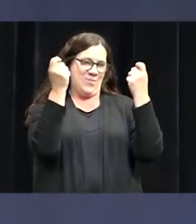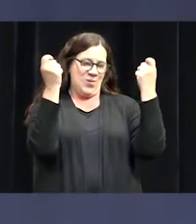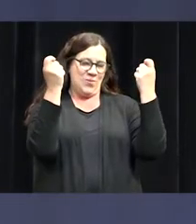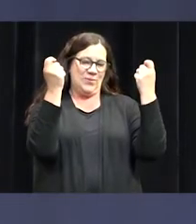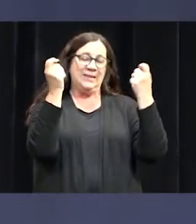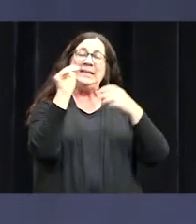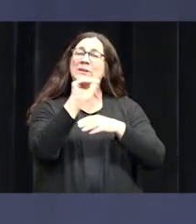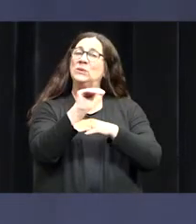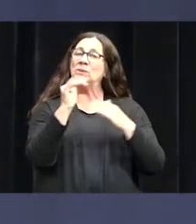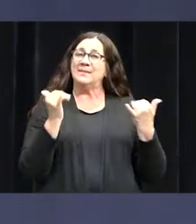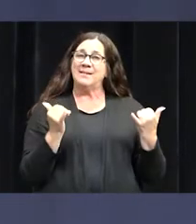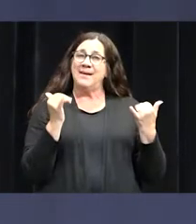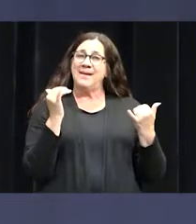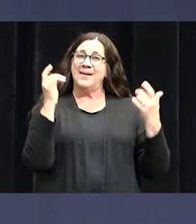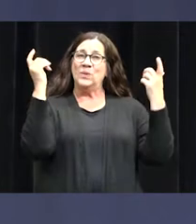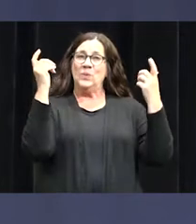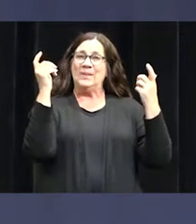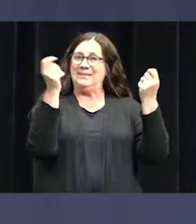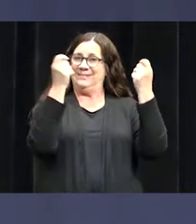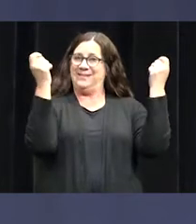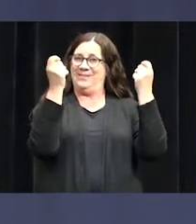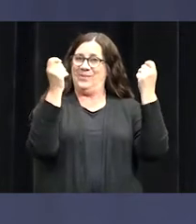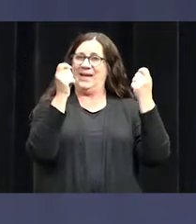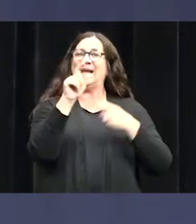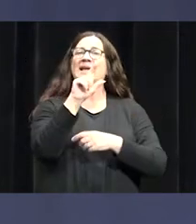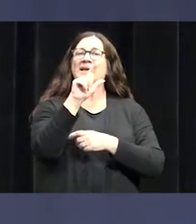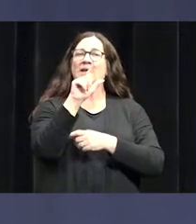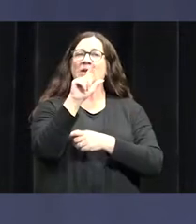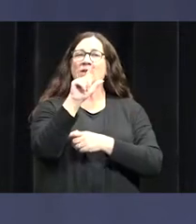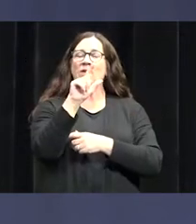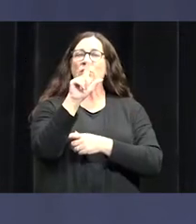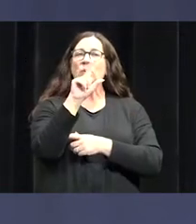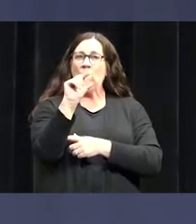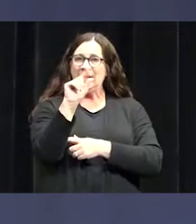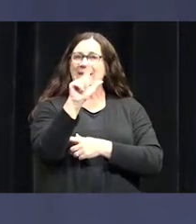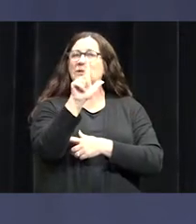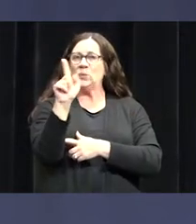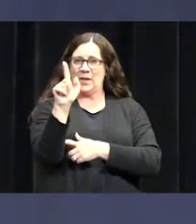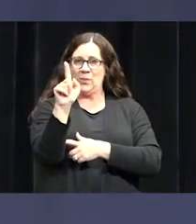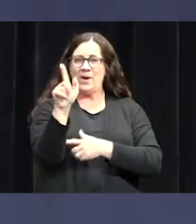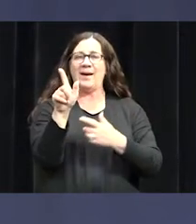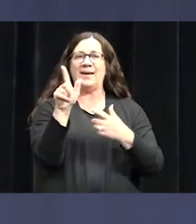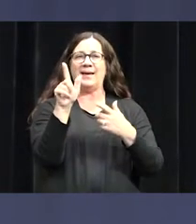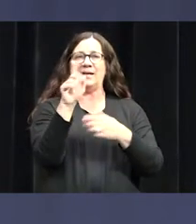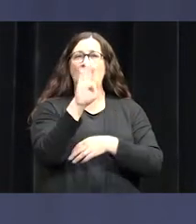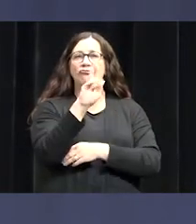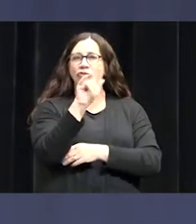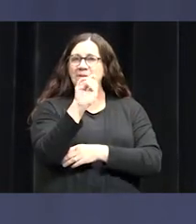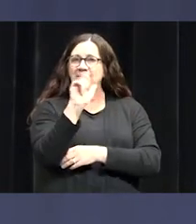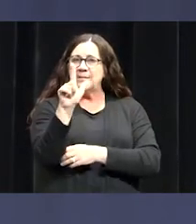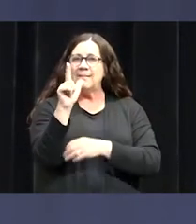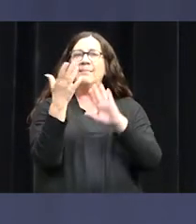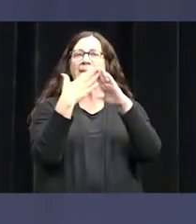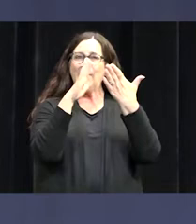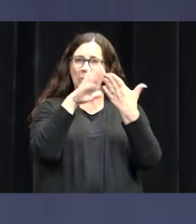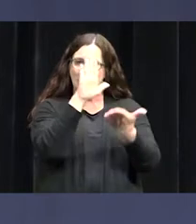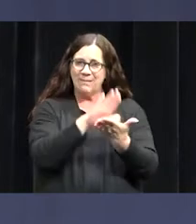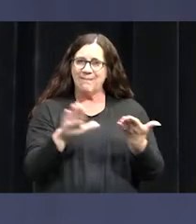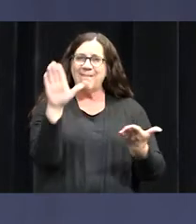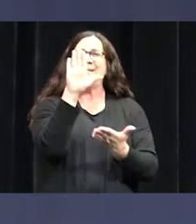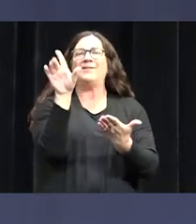tonight we celebrate the 2021 bristol community college graduating